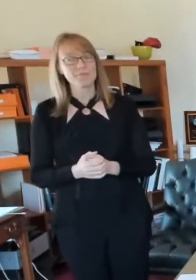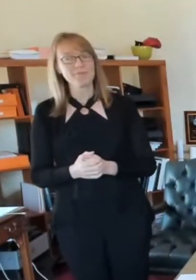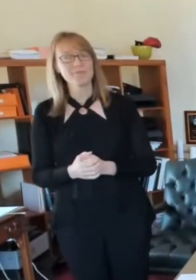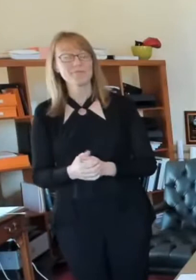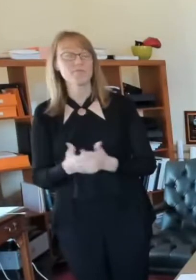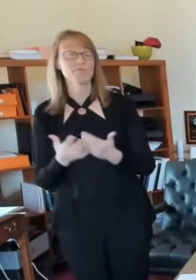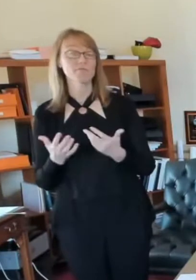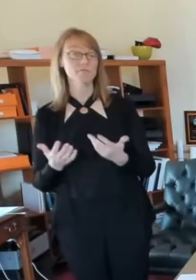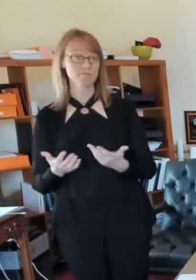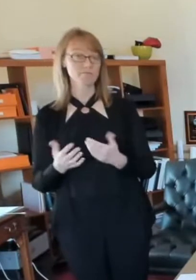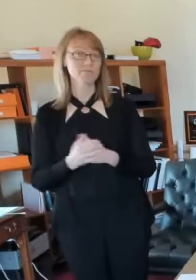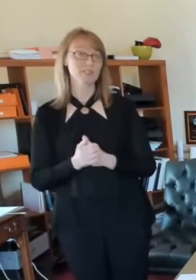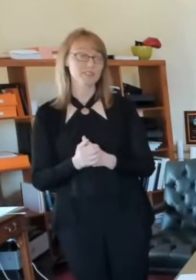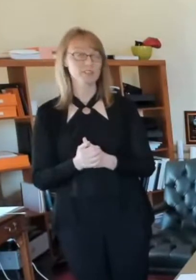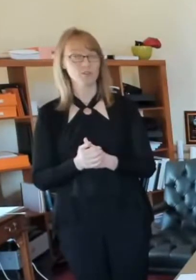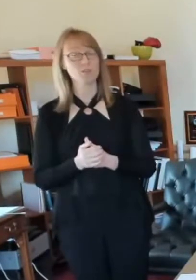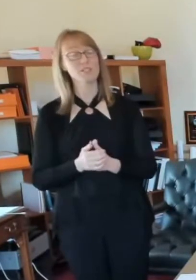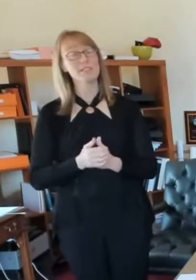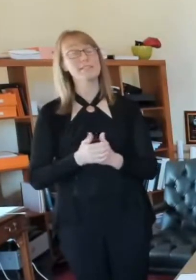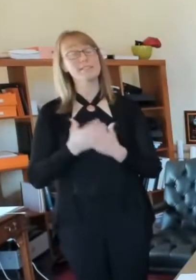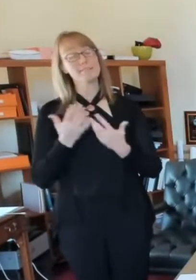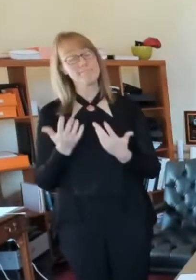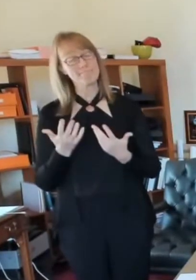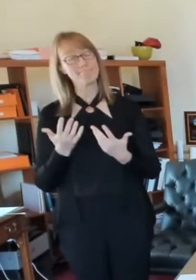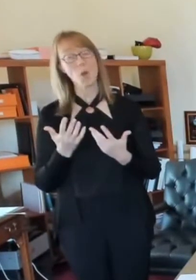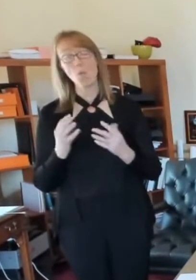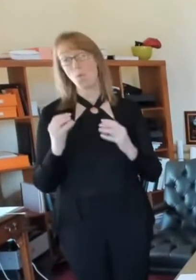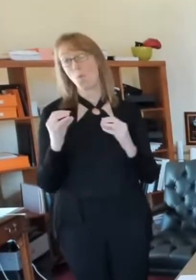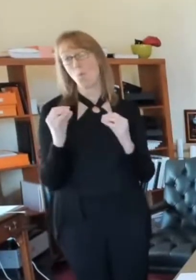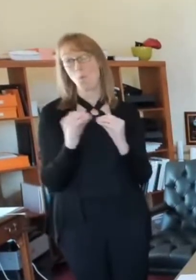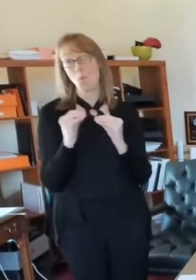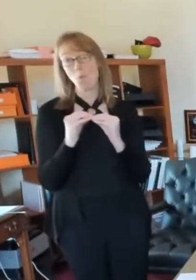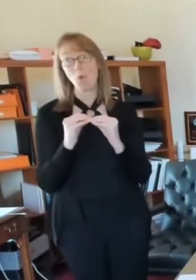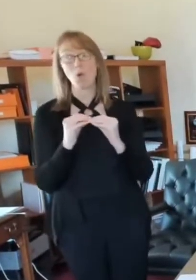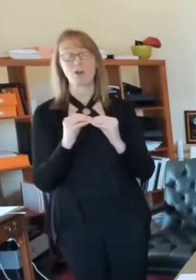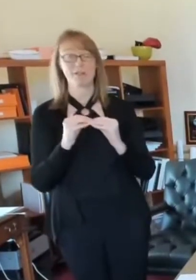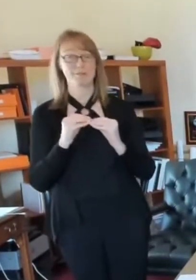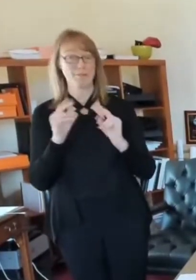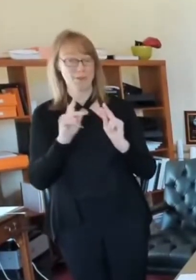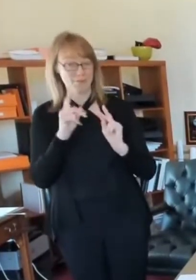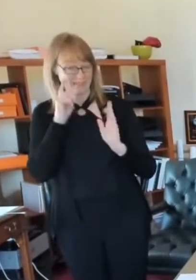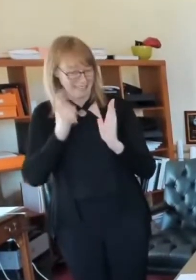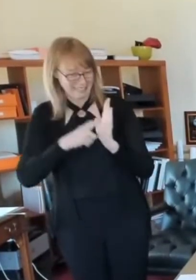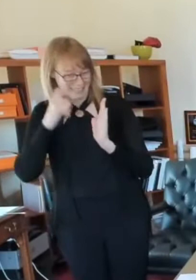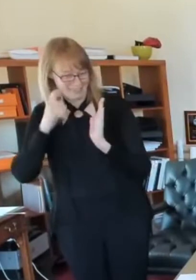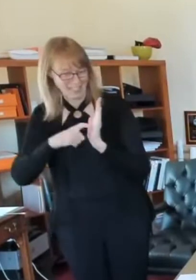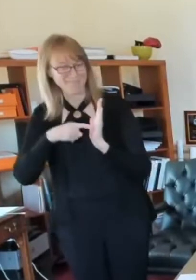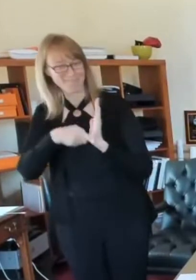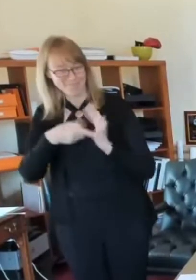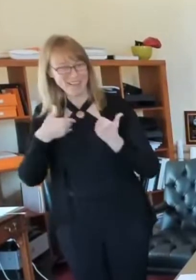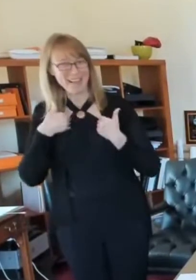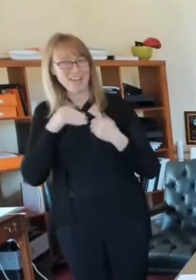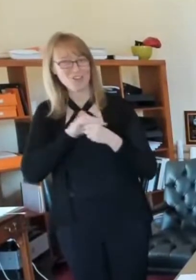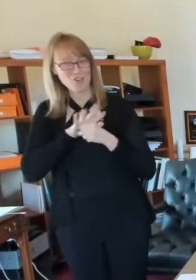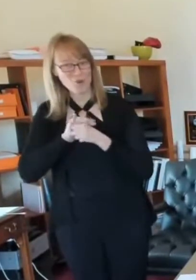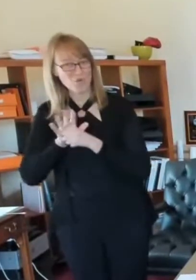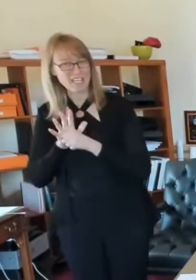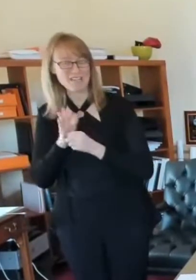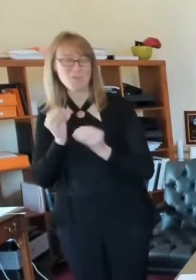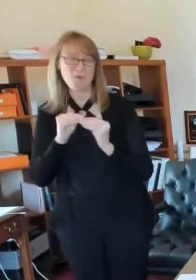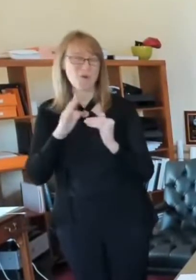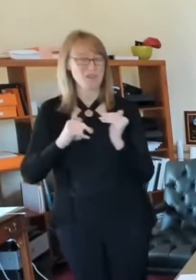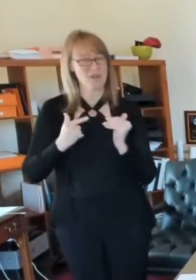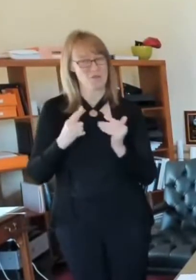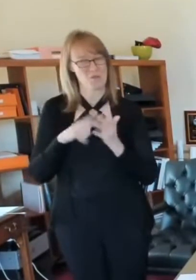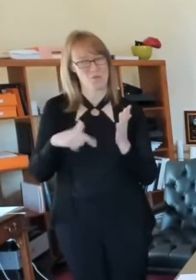more positive cases than we'd like to see, of course, and more people in the hospital than we'd like to see.